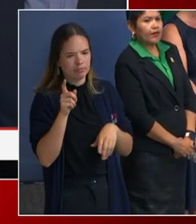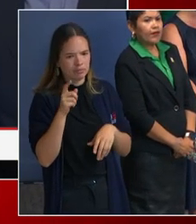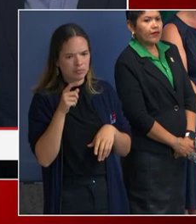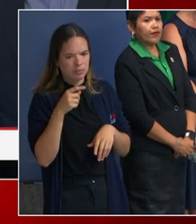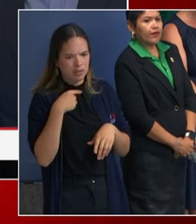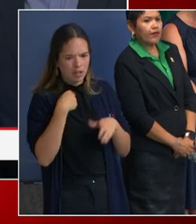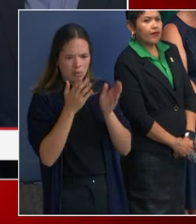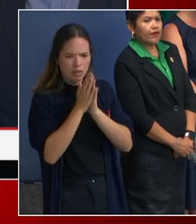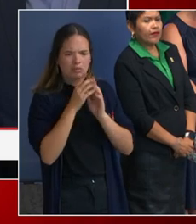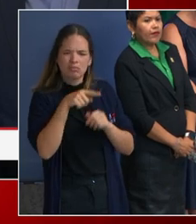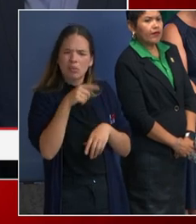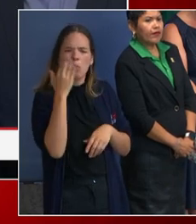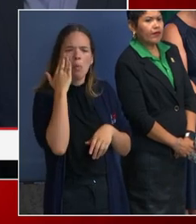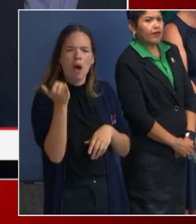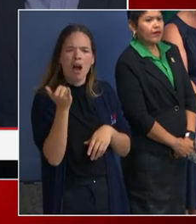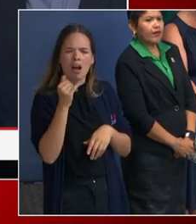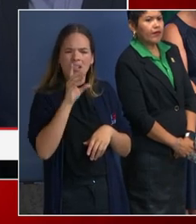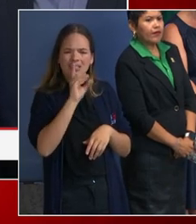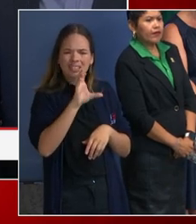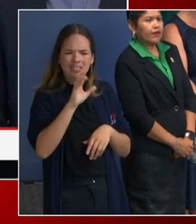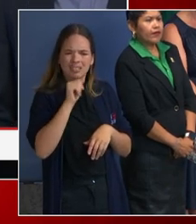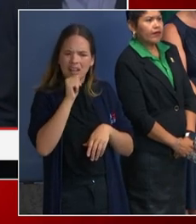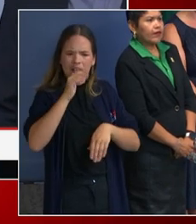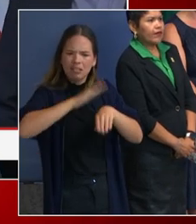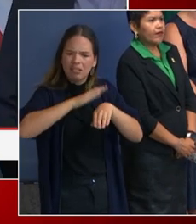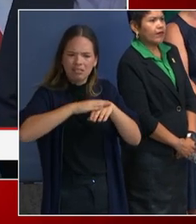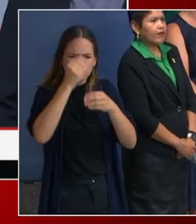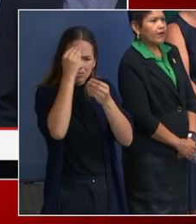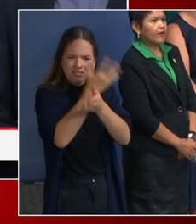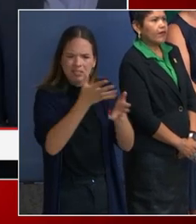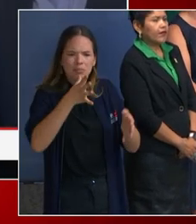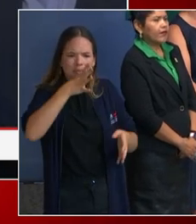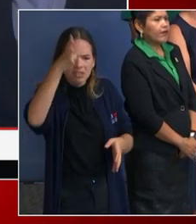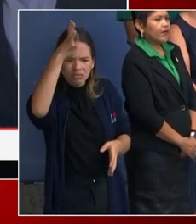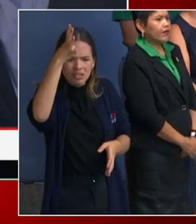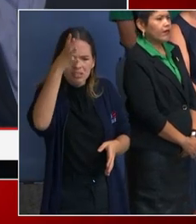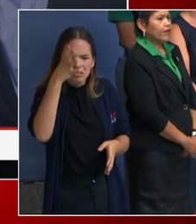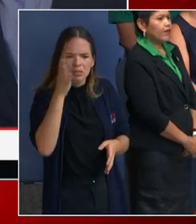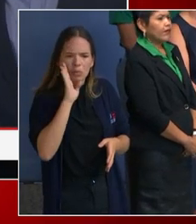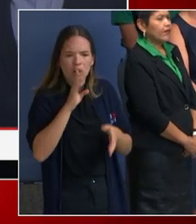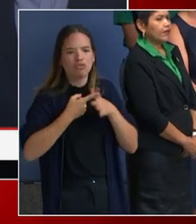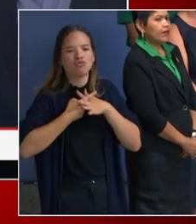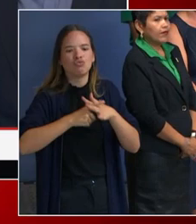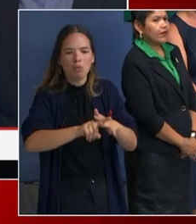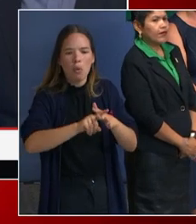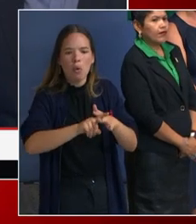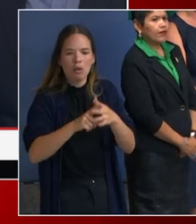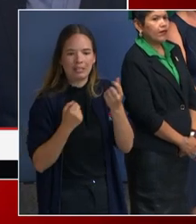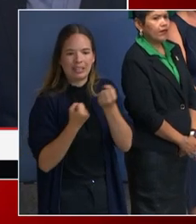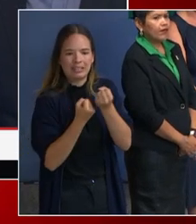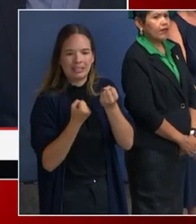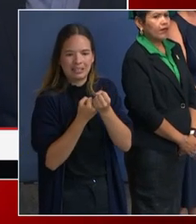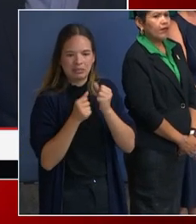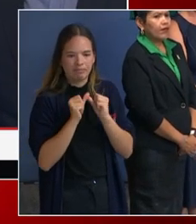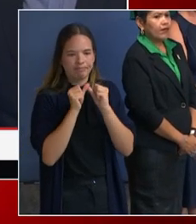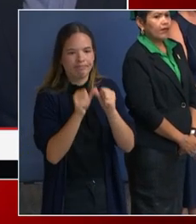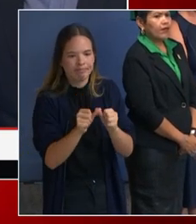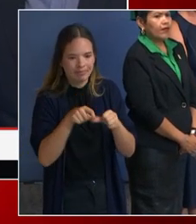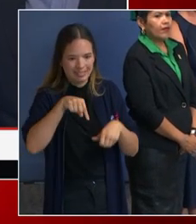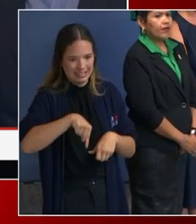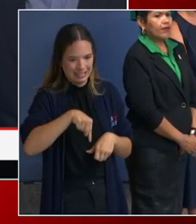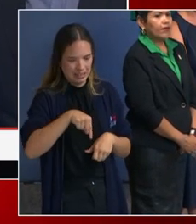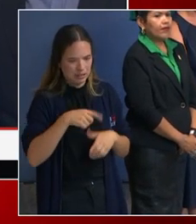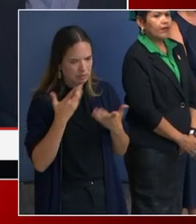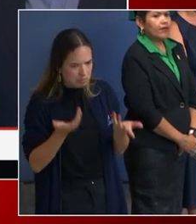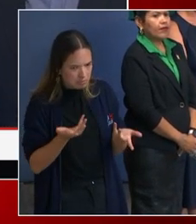didn't just put out a notice to parents and say, hey, look, we're going to start enforcing this again, or you want to be